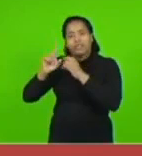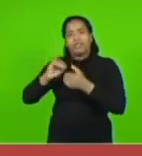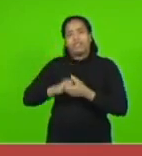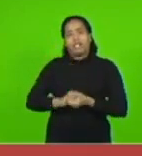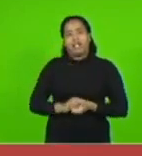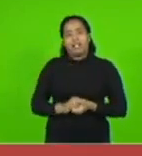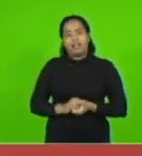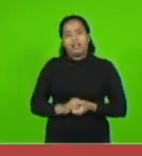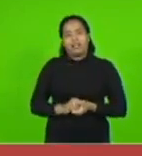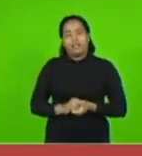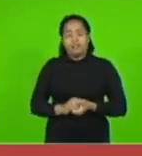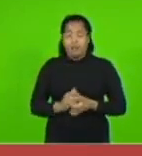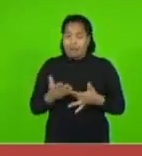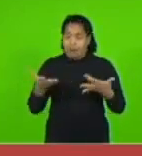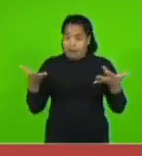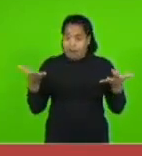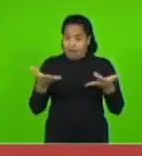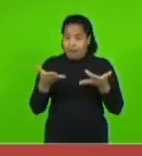longing.